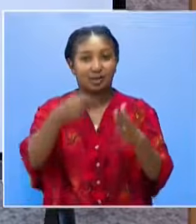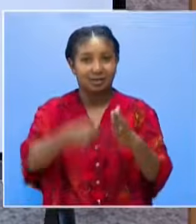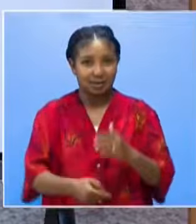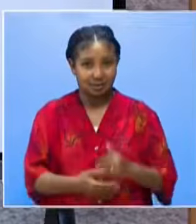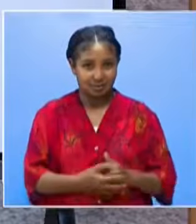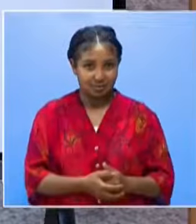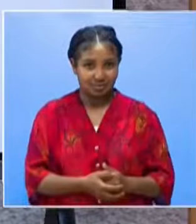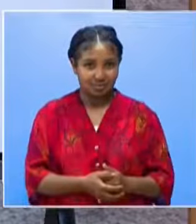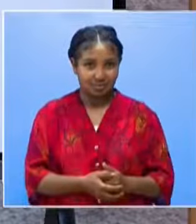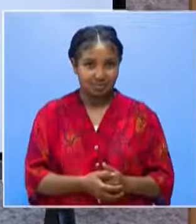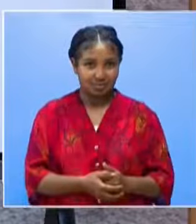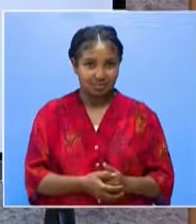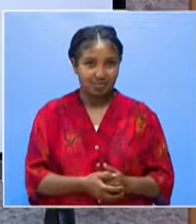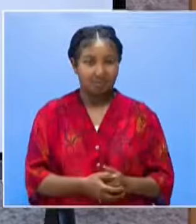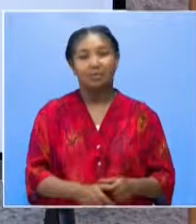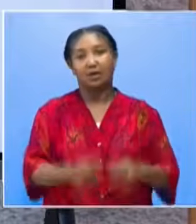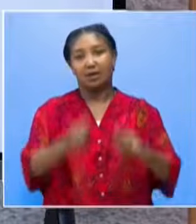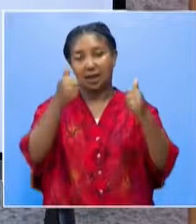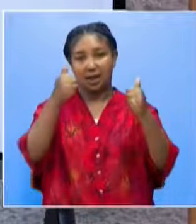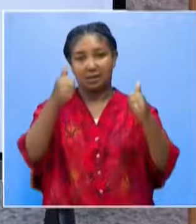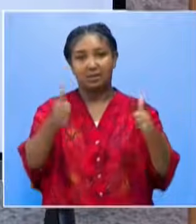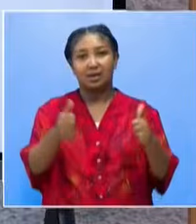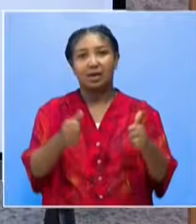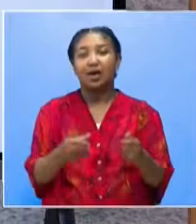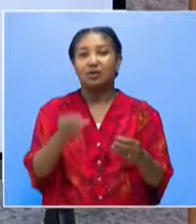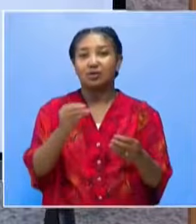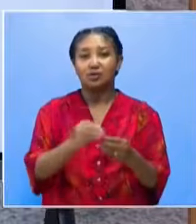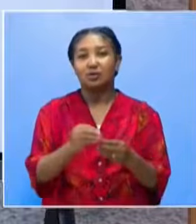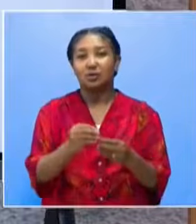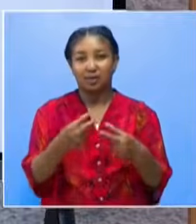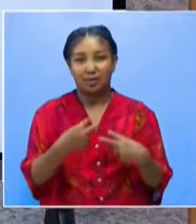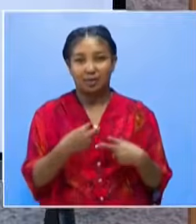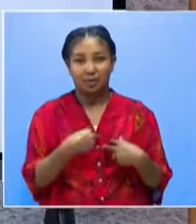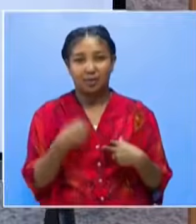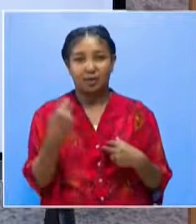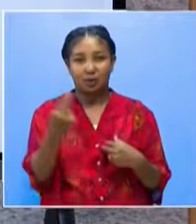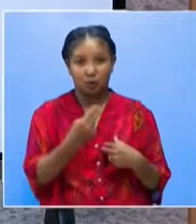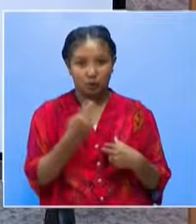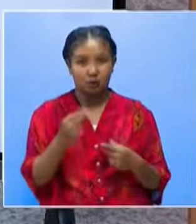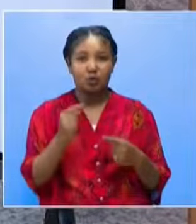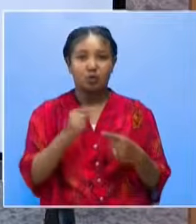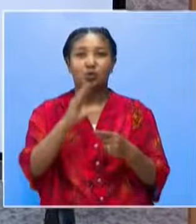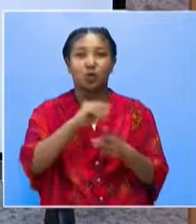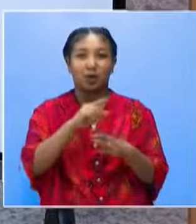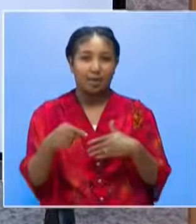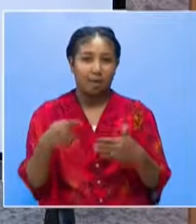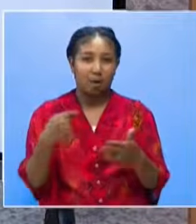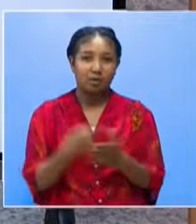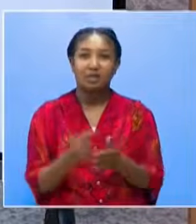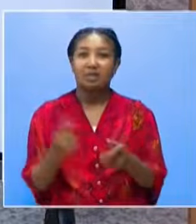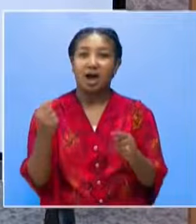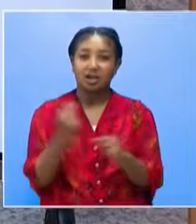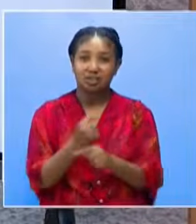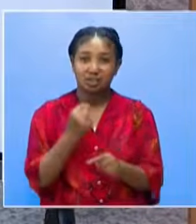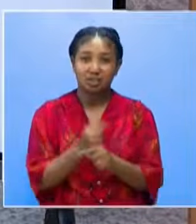okay? Nice. And also it can be used to talk about the